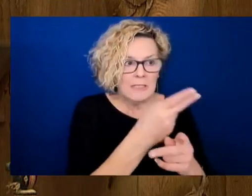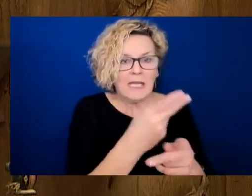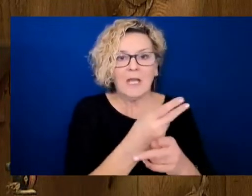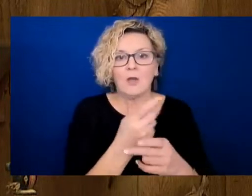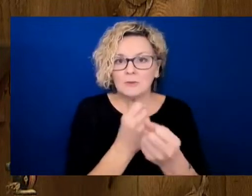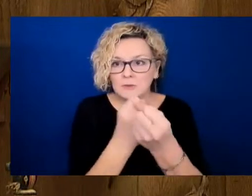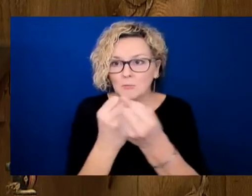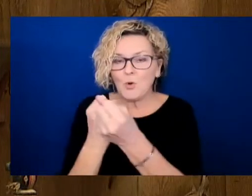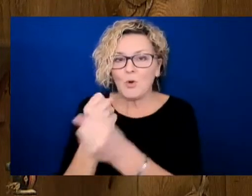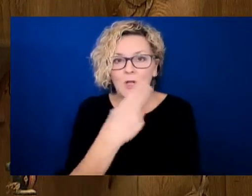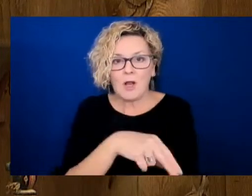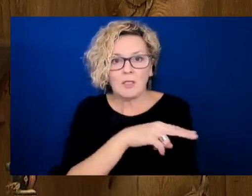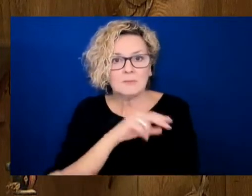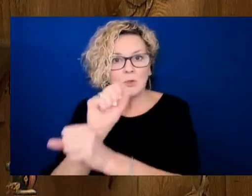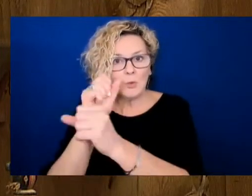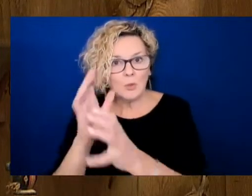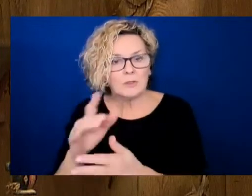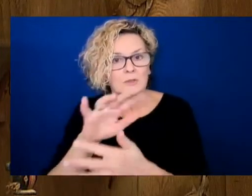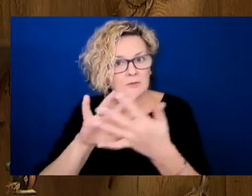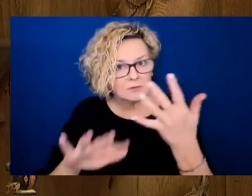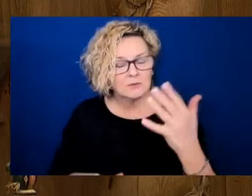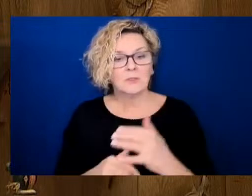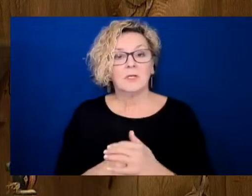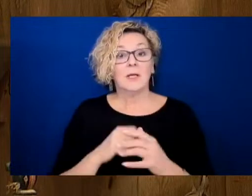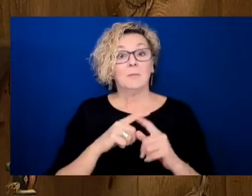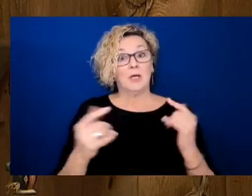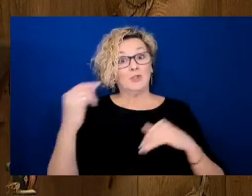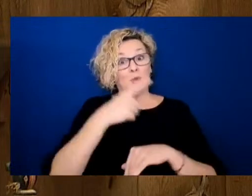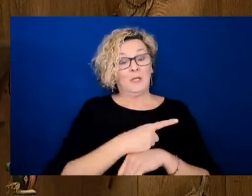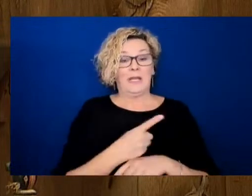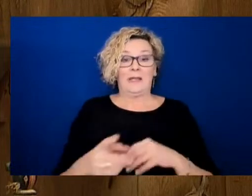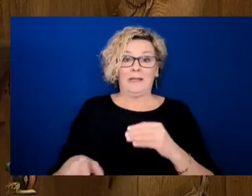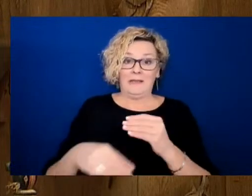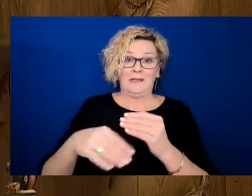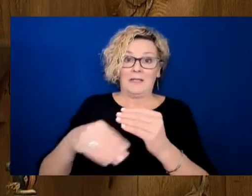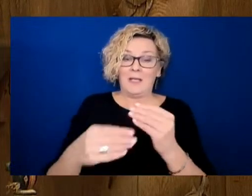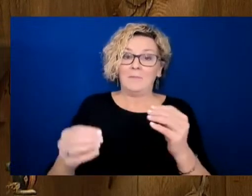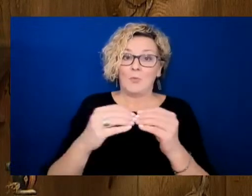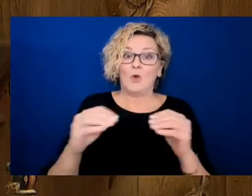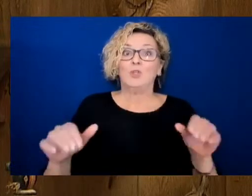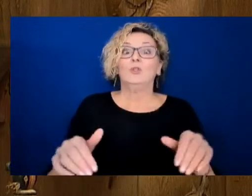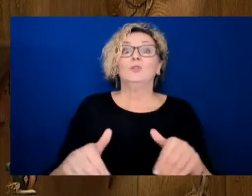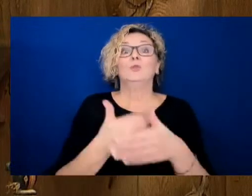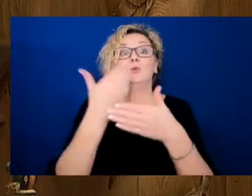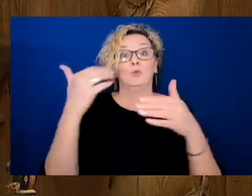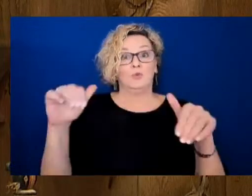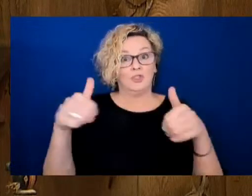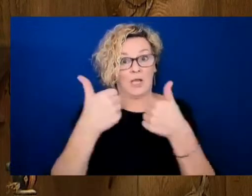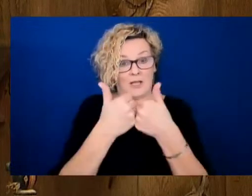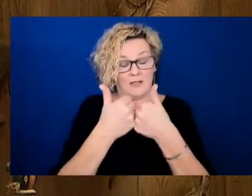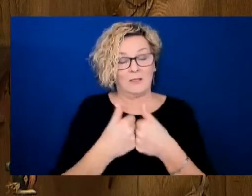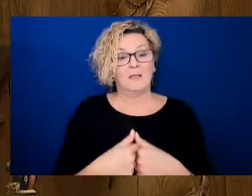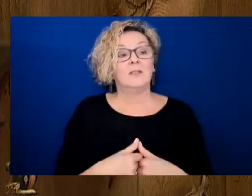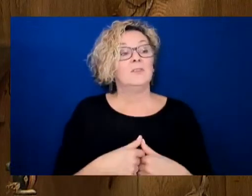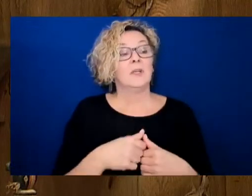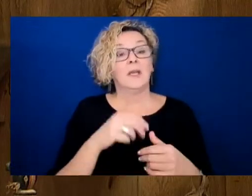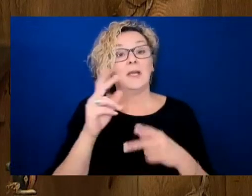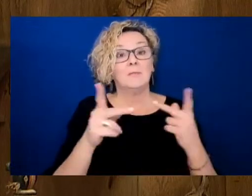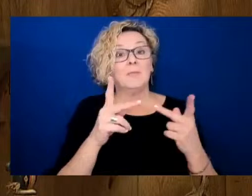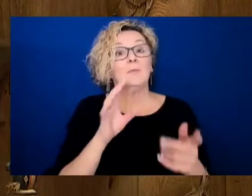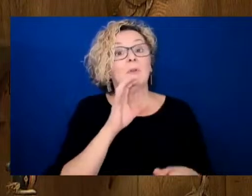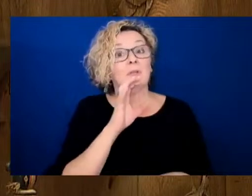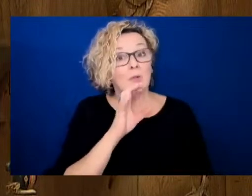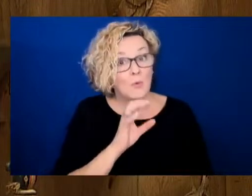new challenges today. Communities are growing, our population is getting older, and a large number of doctors and nurses